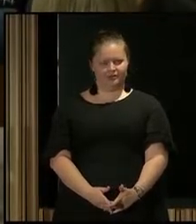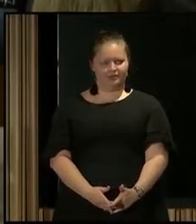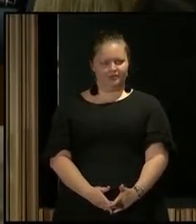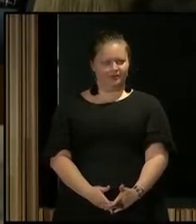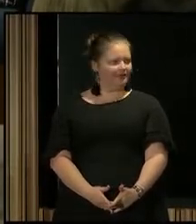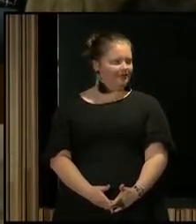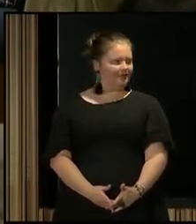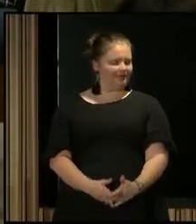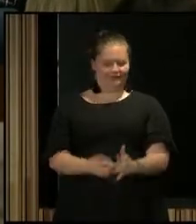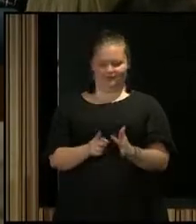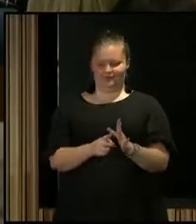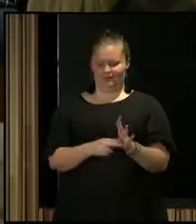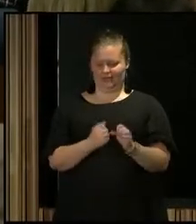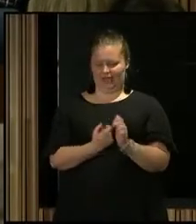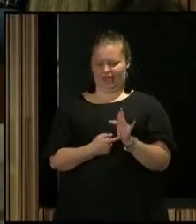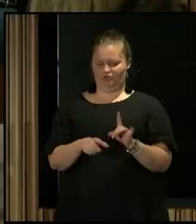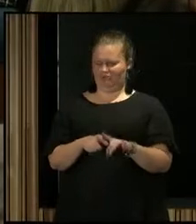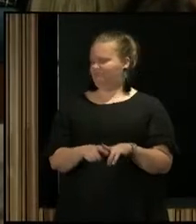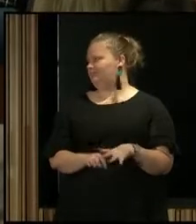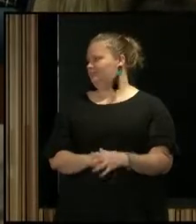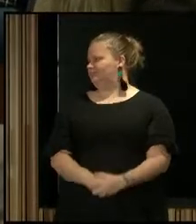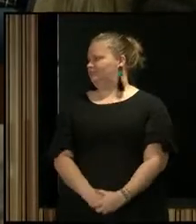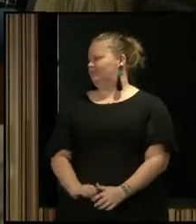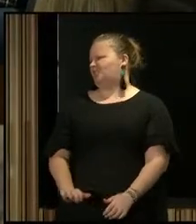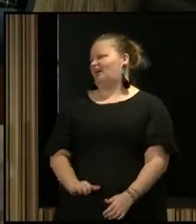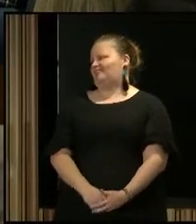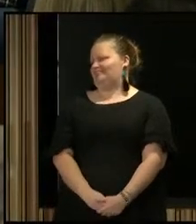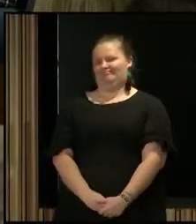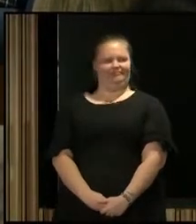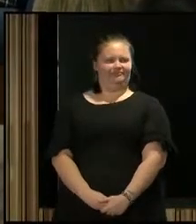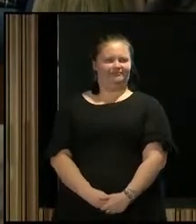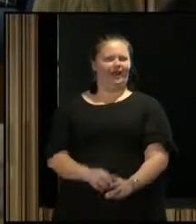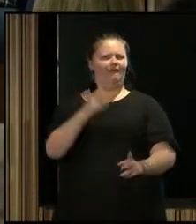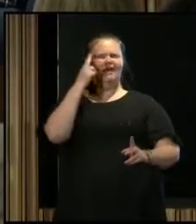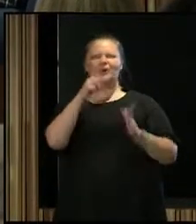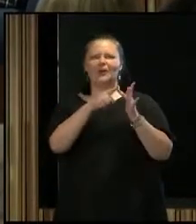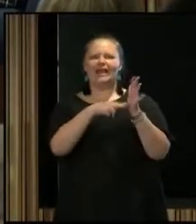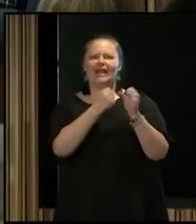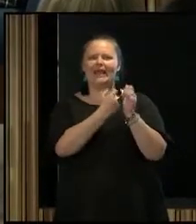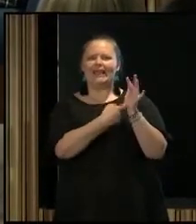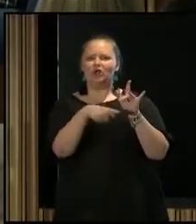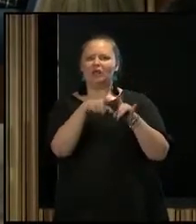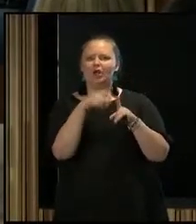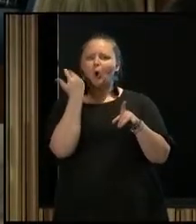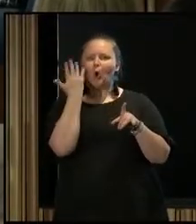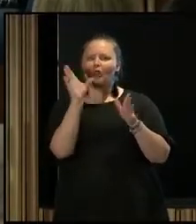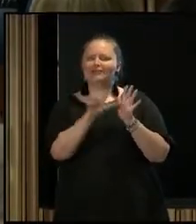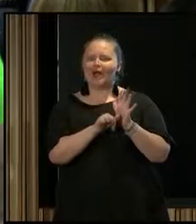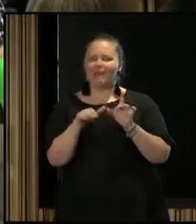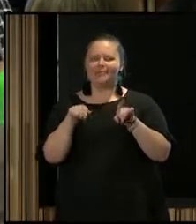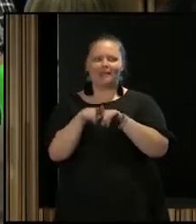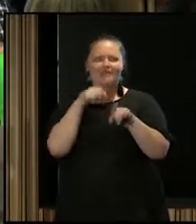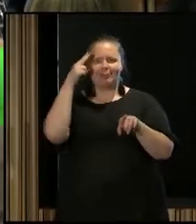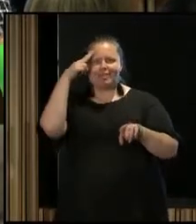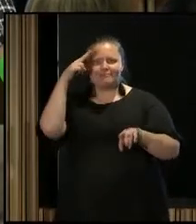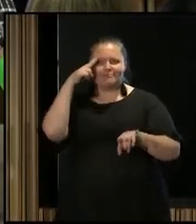think Ingrid is going to come up now. Just I get called Ingrid all the time. Yes. It's my namesake, yes.